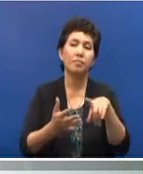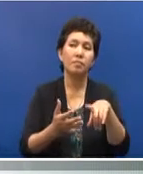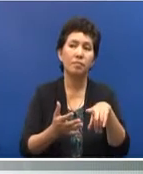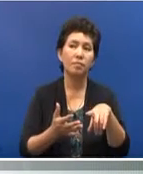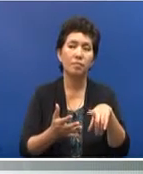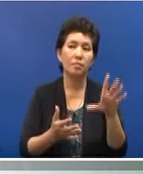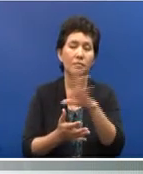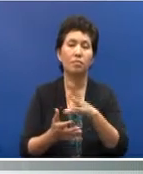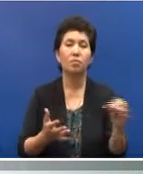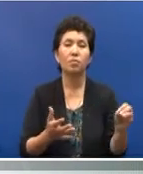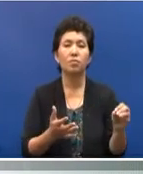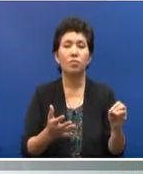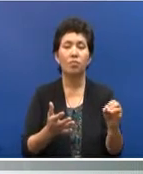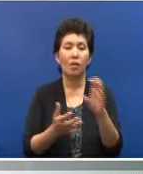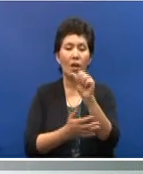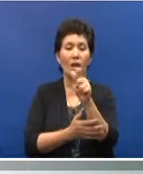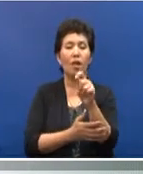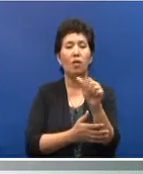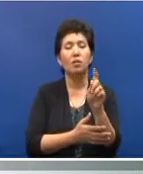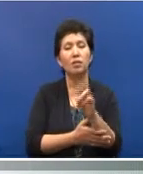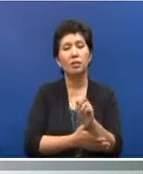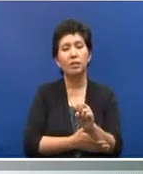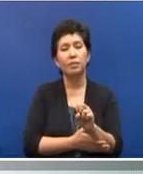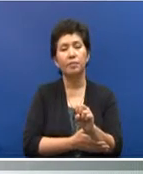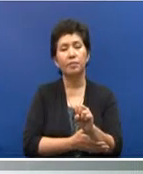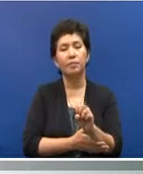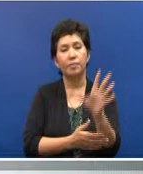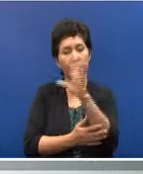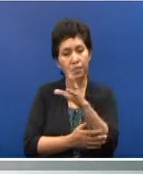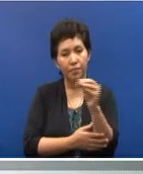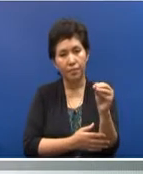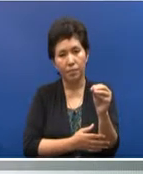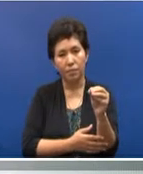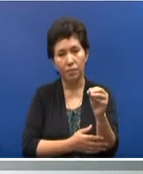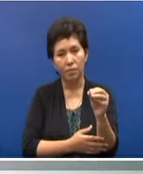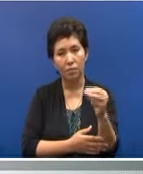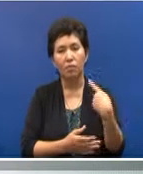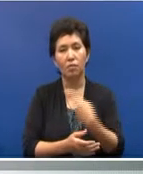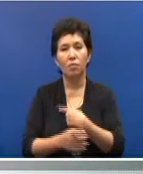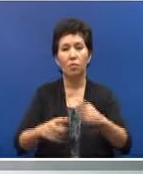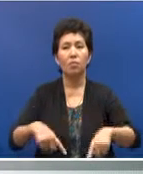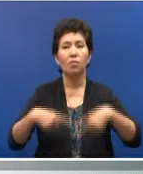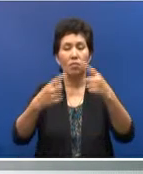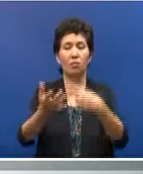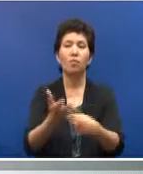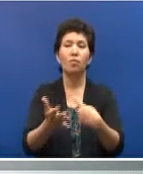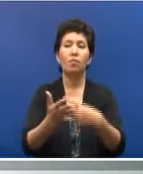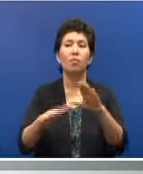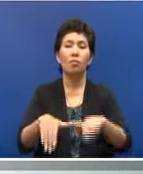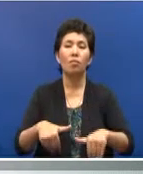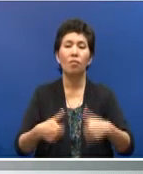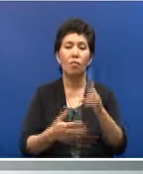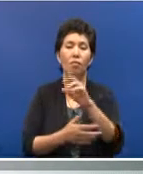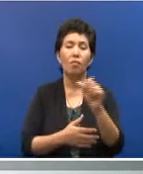and ethnocentrism. Okay, and we are going to discuss here how racism